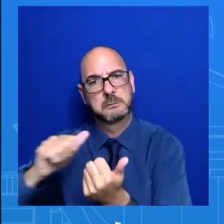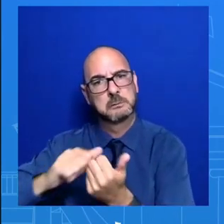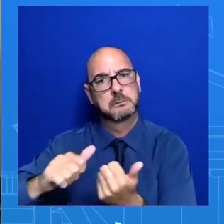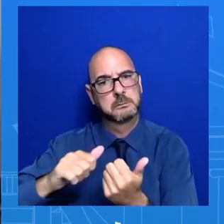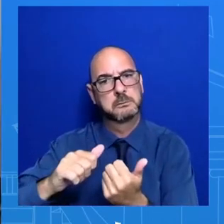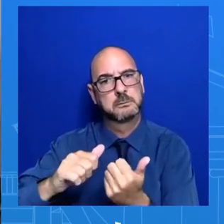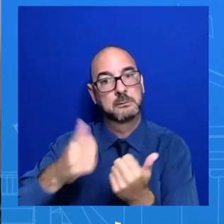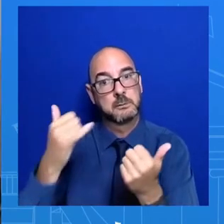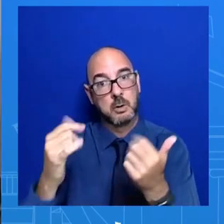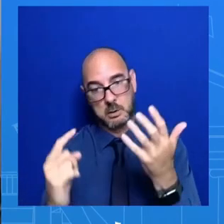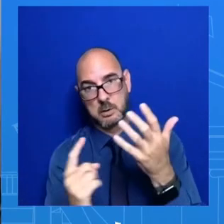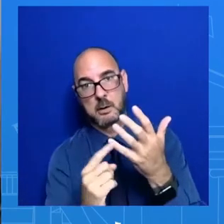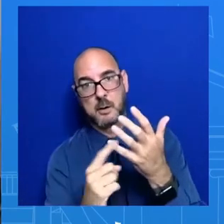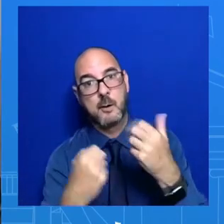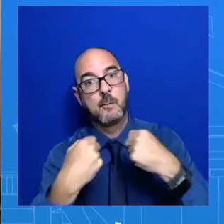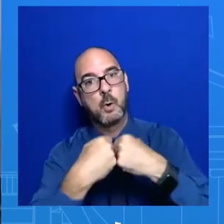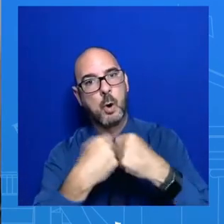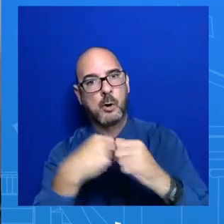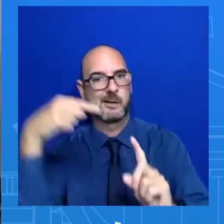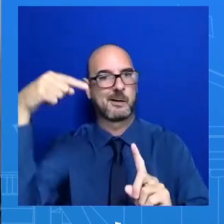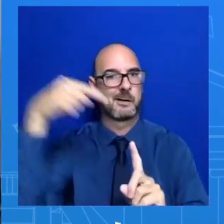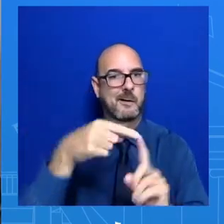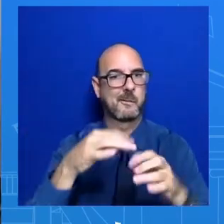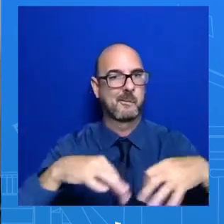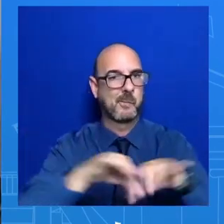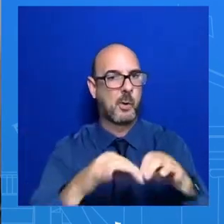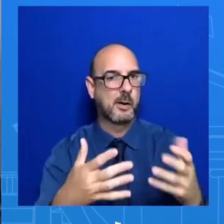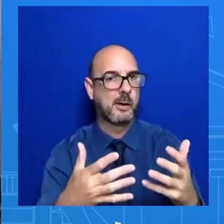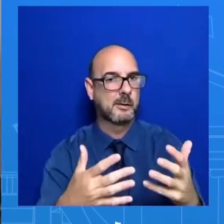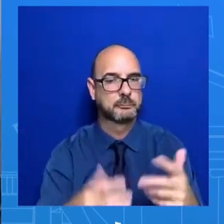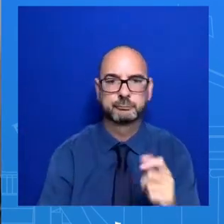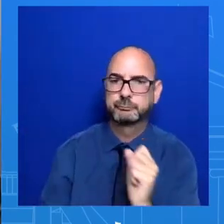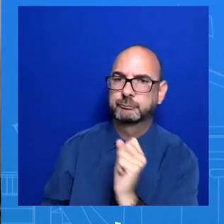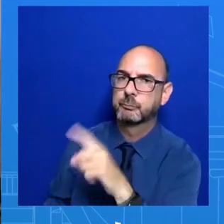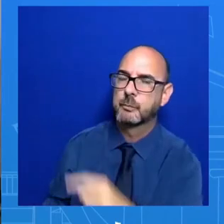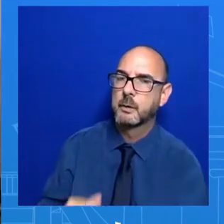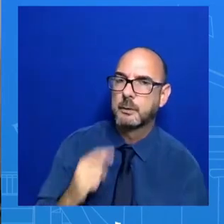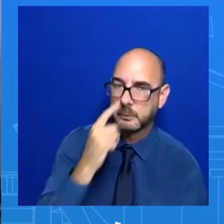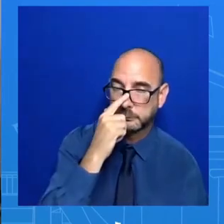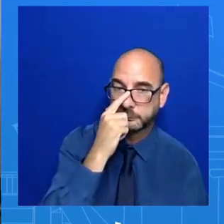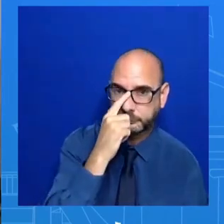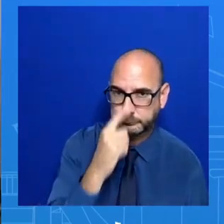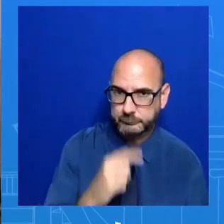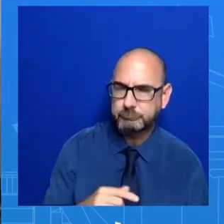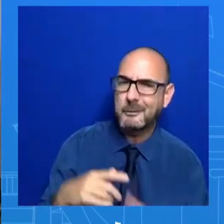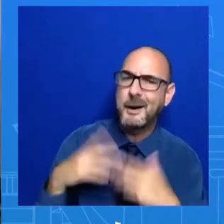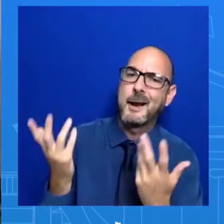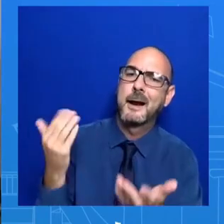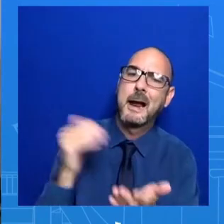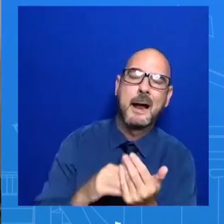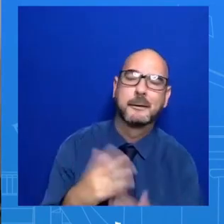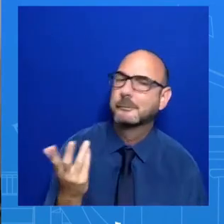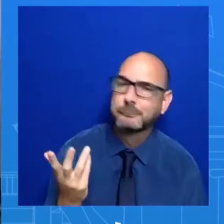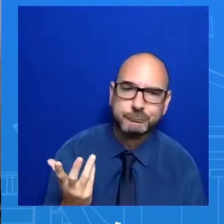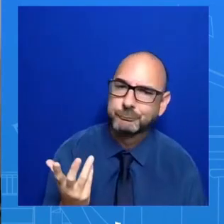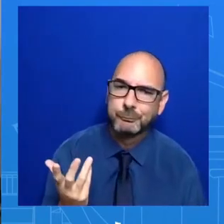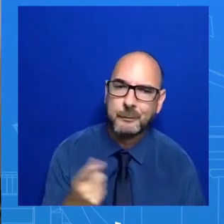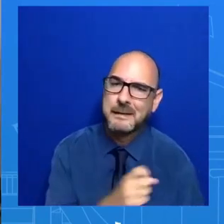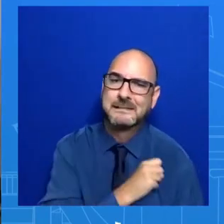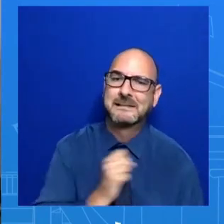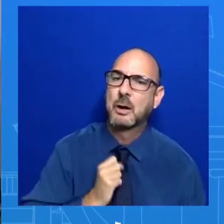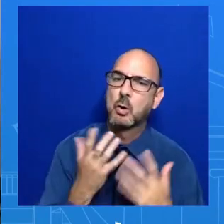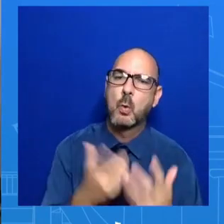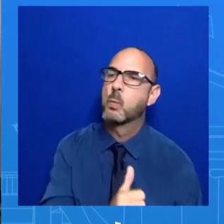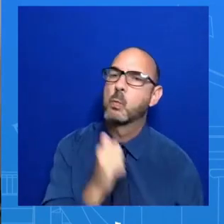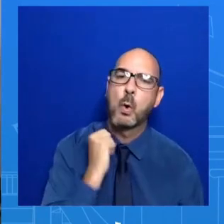the framework through which it's coming up again, not allowing for any changes, no indication this vote's going to be any different. And it looks